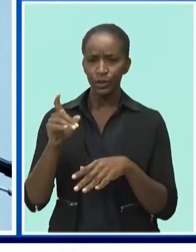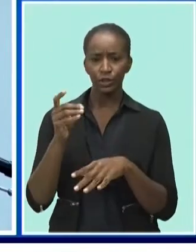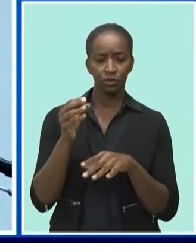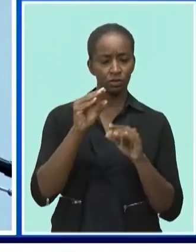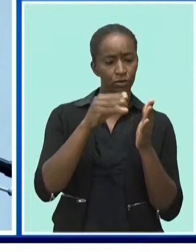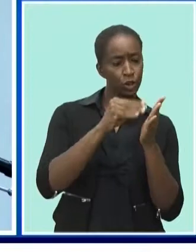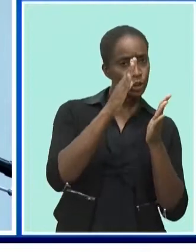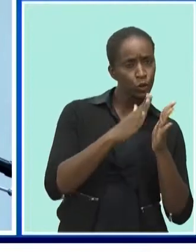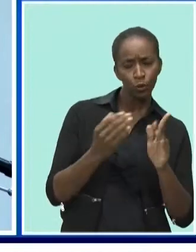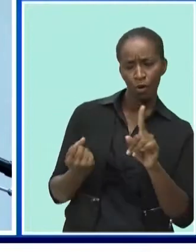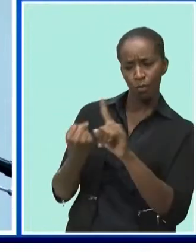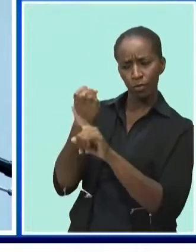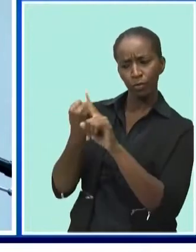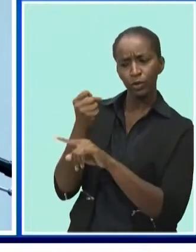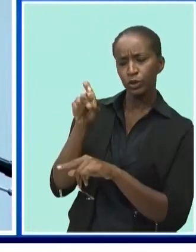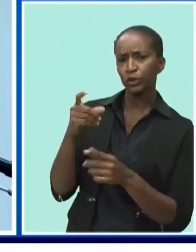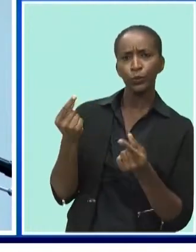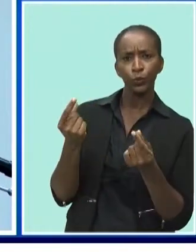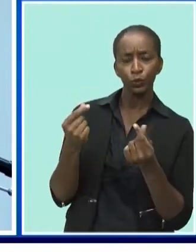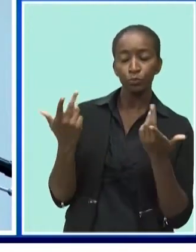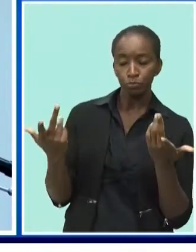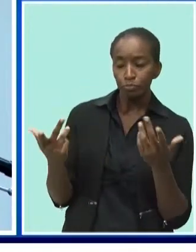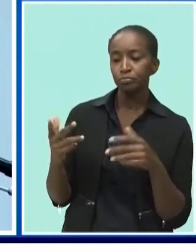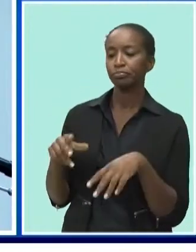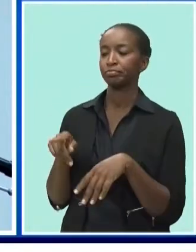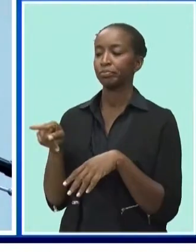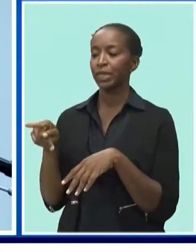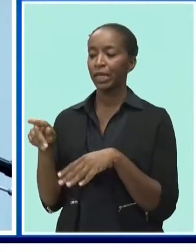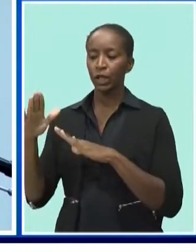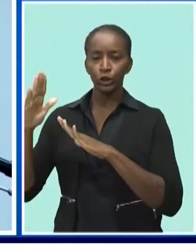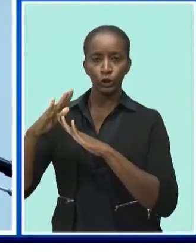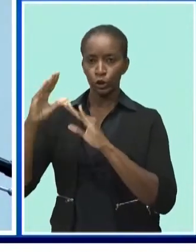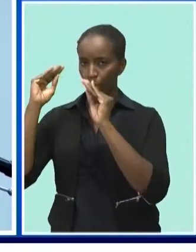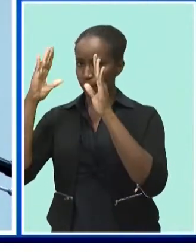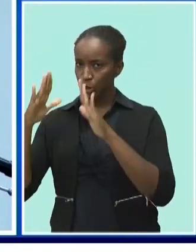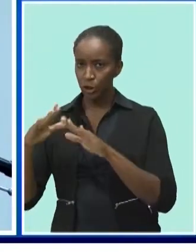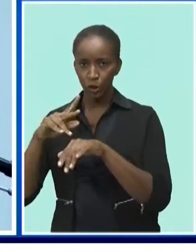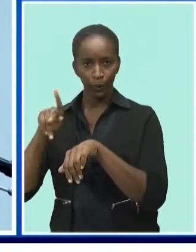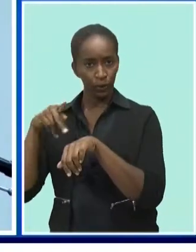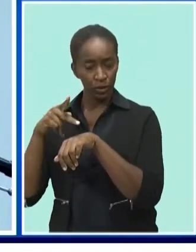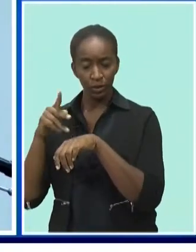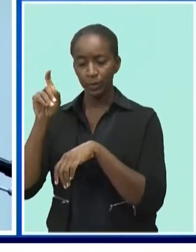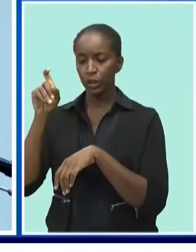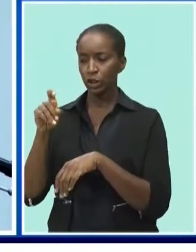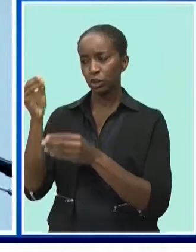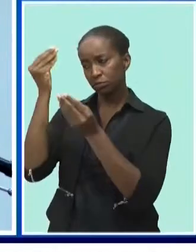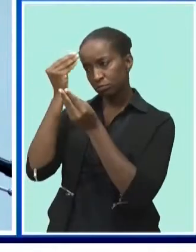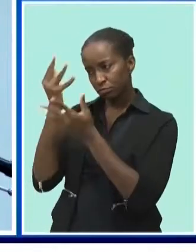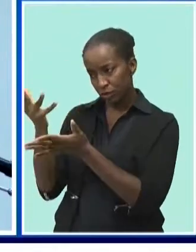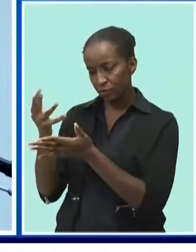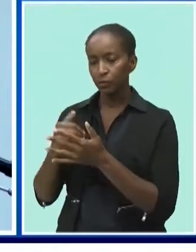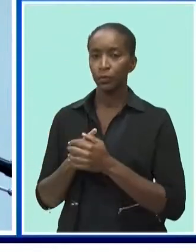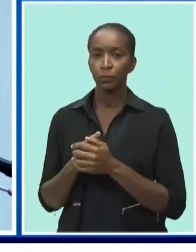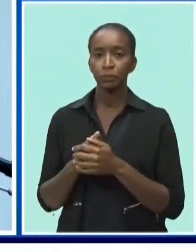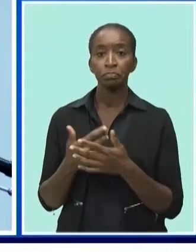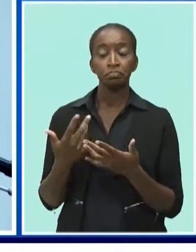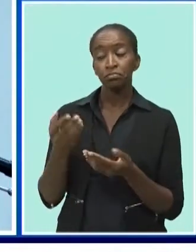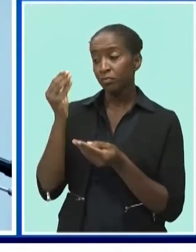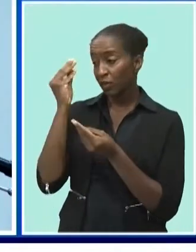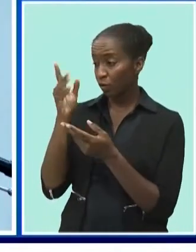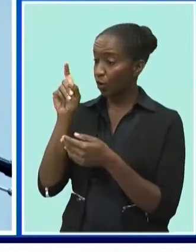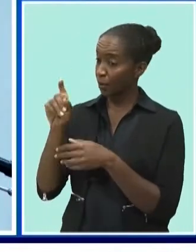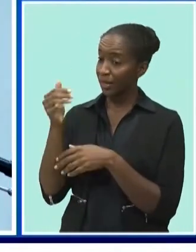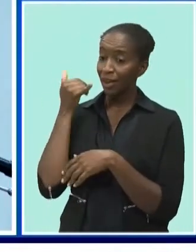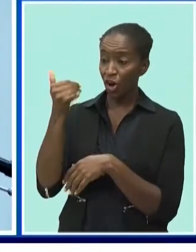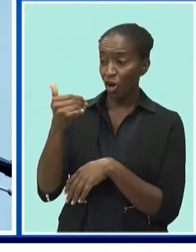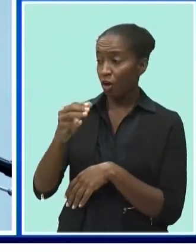report to the principal about the incident. Immediately. Indicate to the principal the need for police intervention, because we have